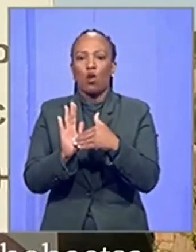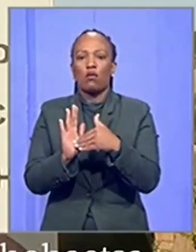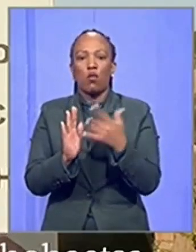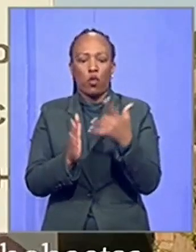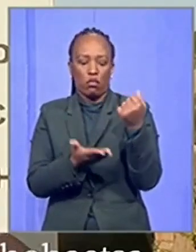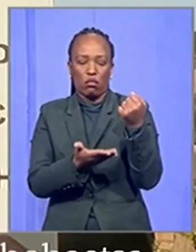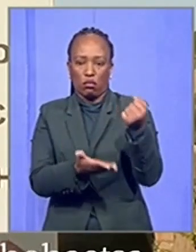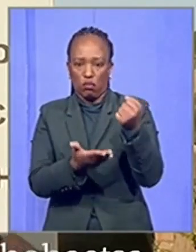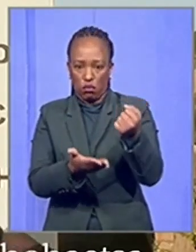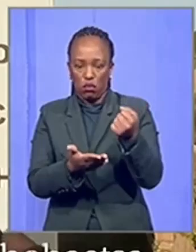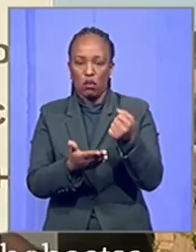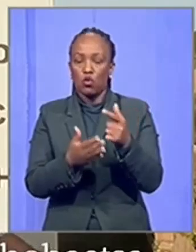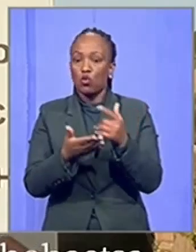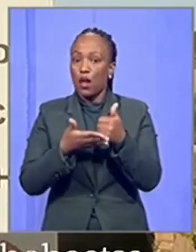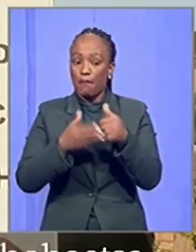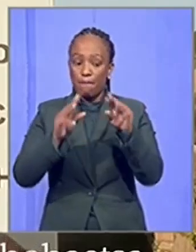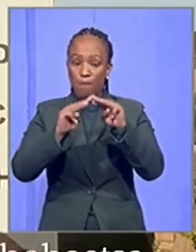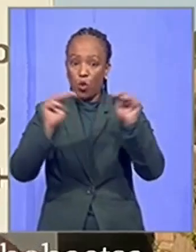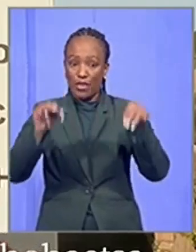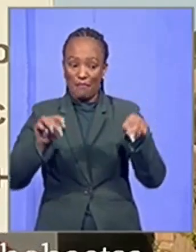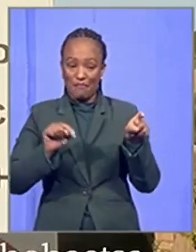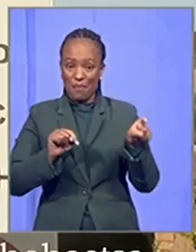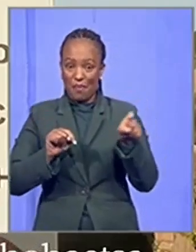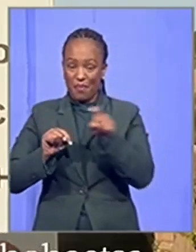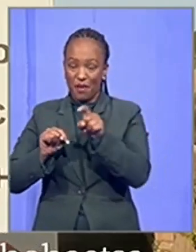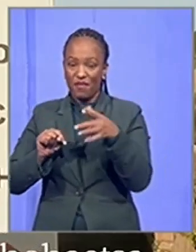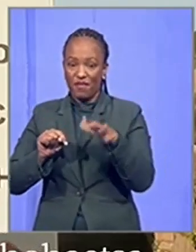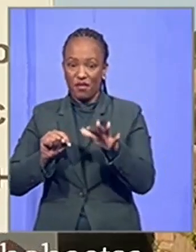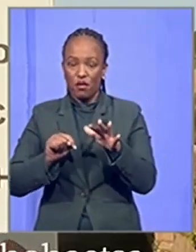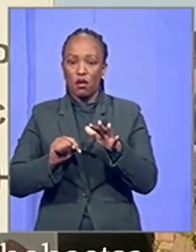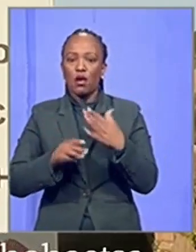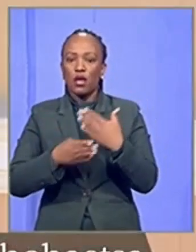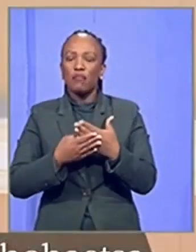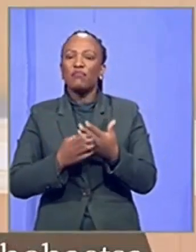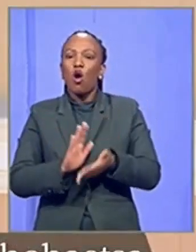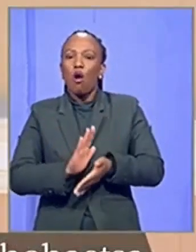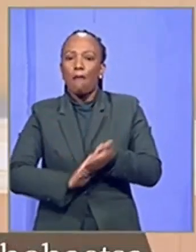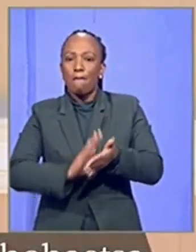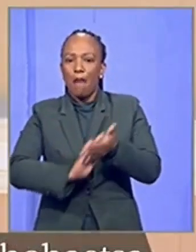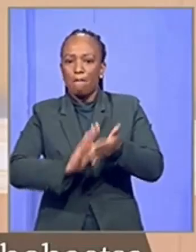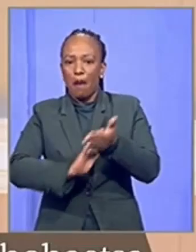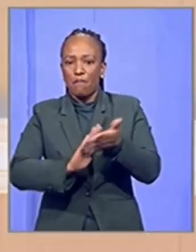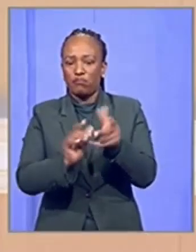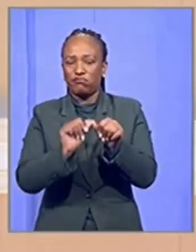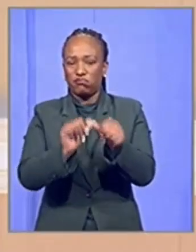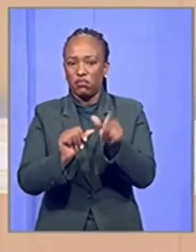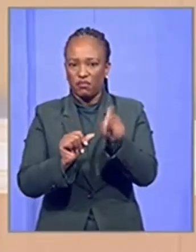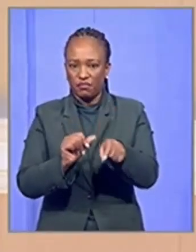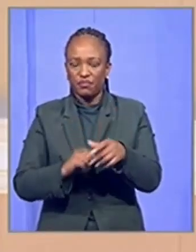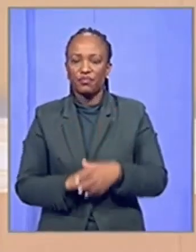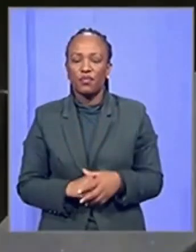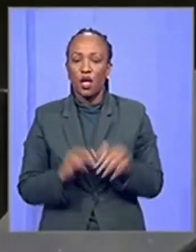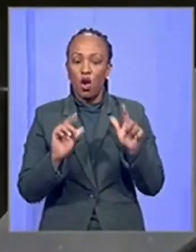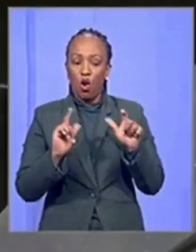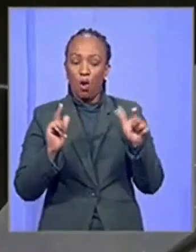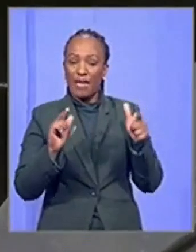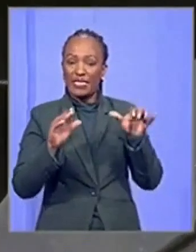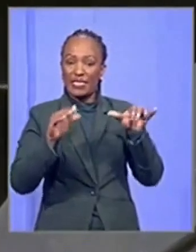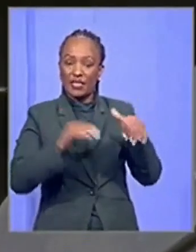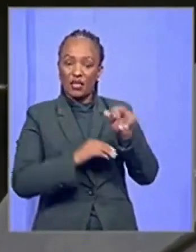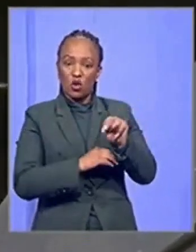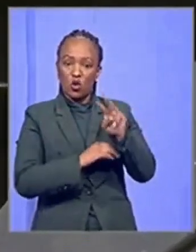leka go thusa gore di museum tse di nne le tse go tweng ke di operational costs. komiti ya di-museum mono Northwest ya re go